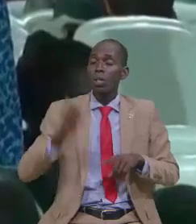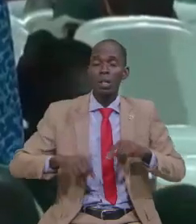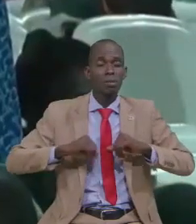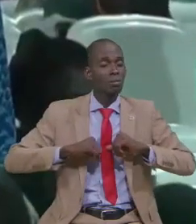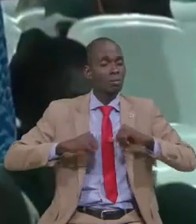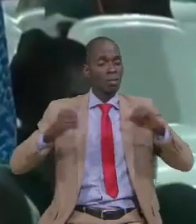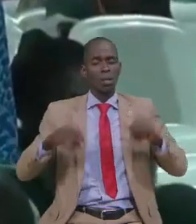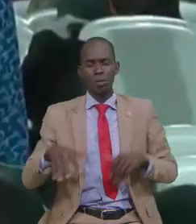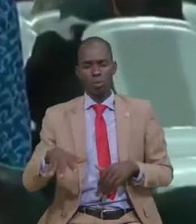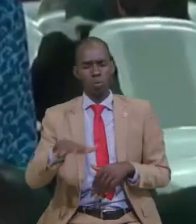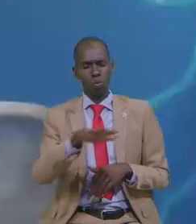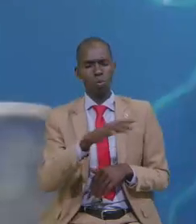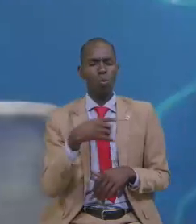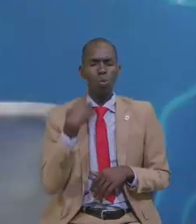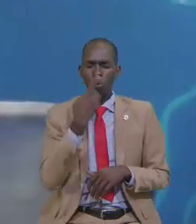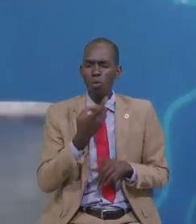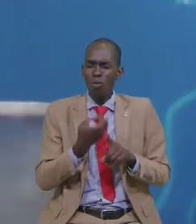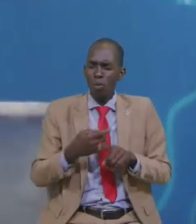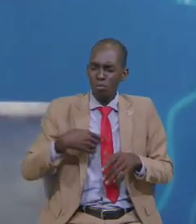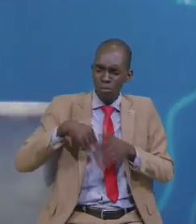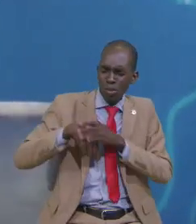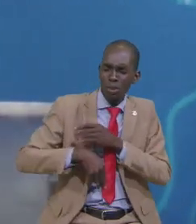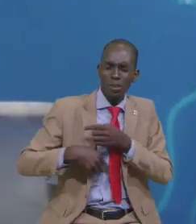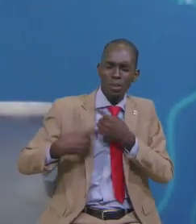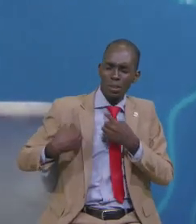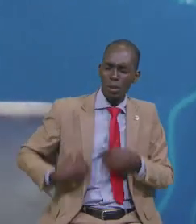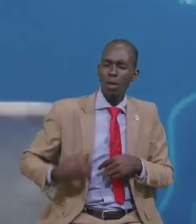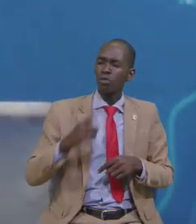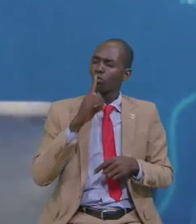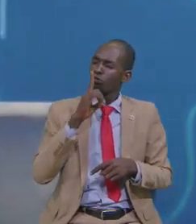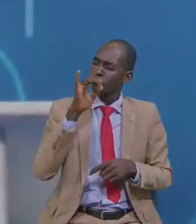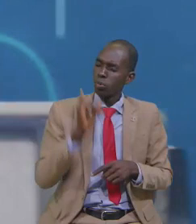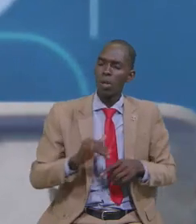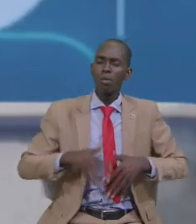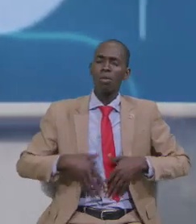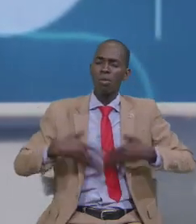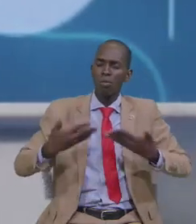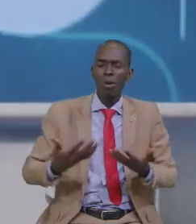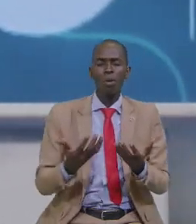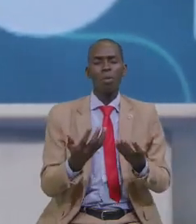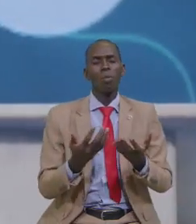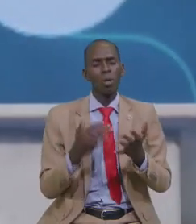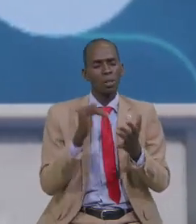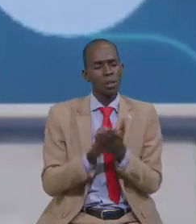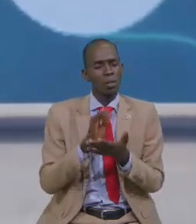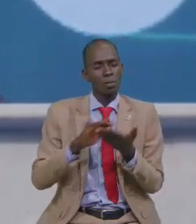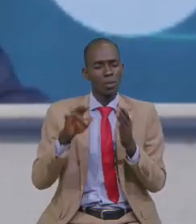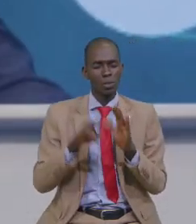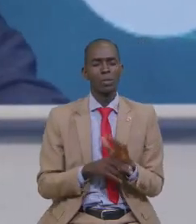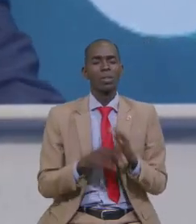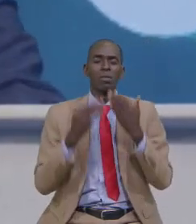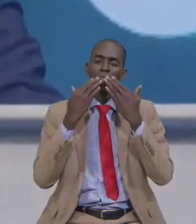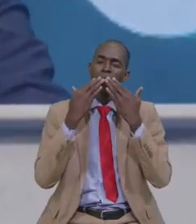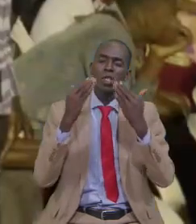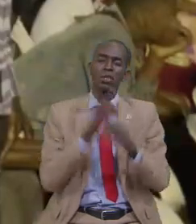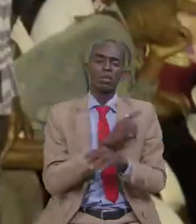who really from the depths of their hearts desire the freedom and the forgiveness. Thank you, Lord, because we know you